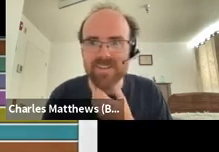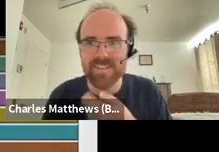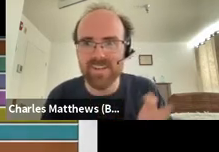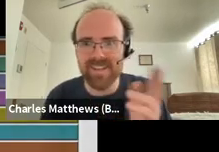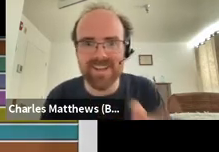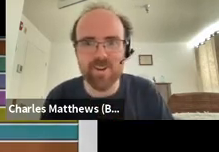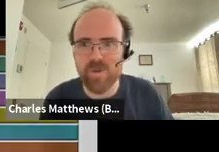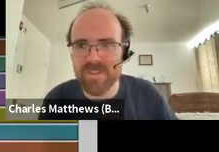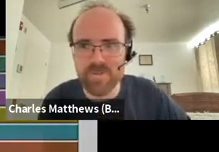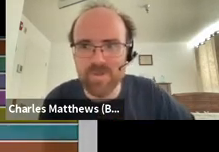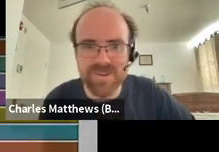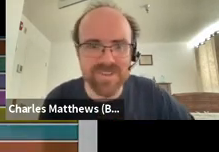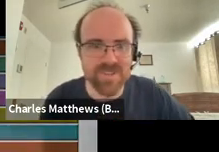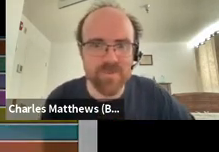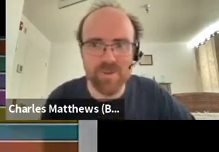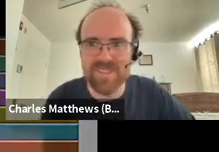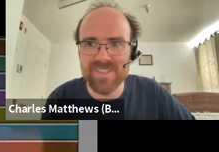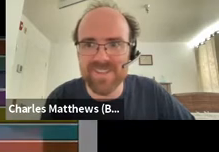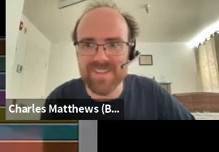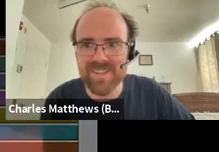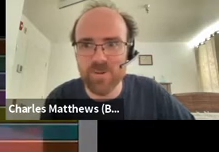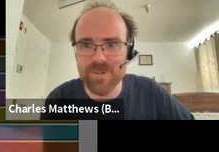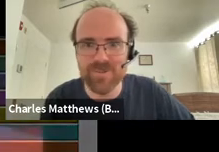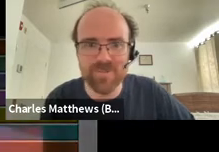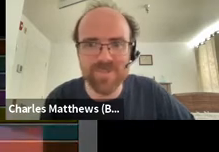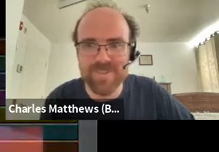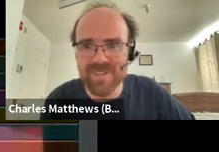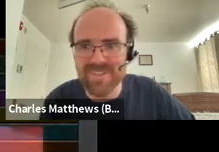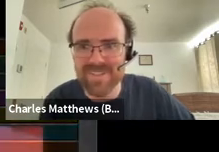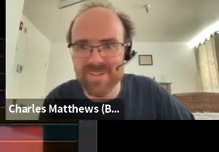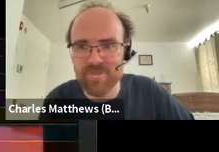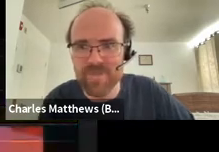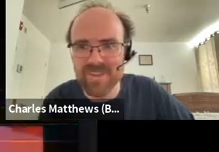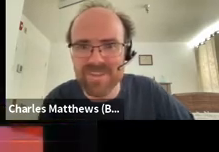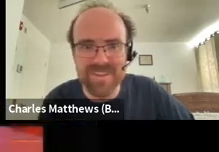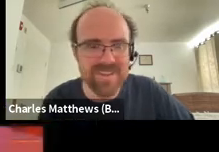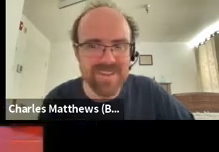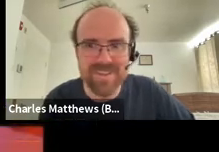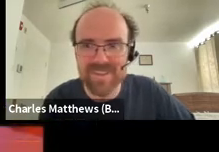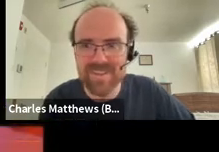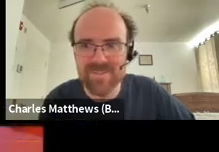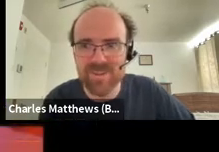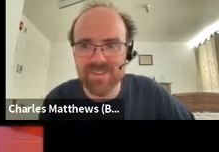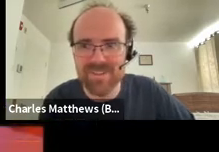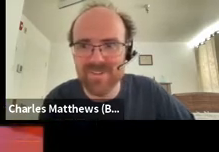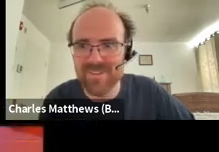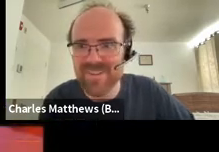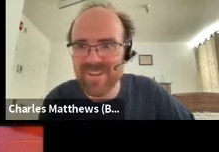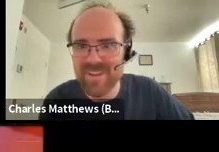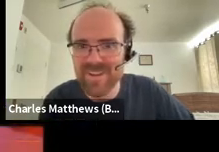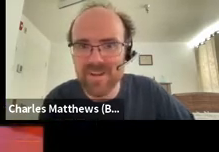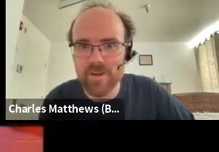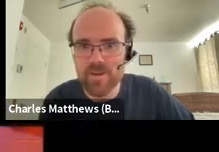I'm embarrassed to say I can't remember the name of the podcast that we ripped this that audio from. We'll have to maybe give that a credit later